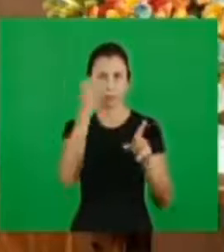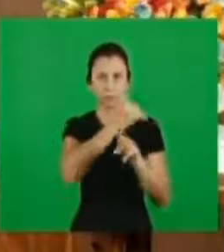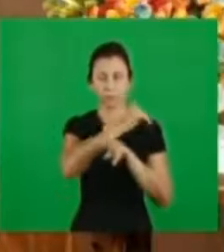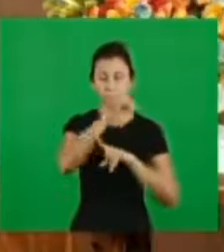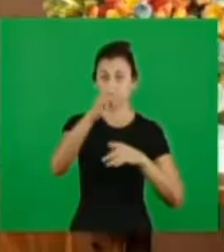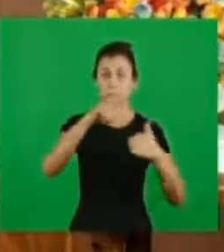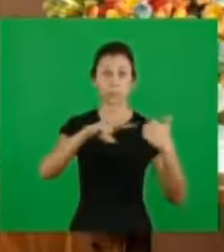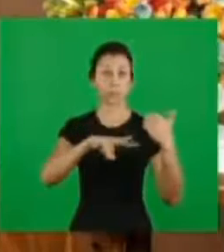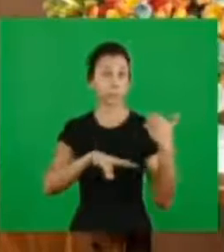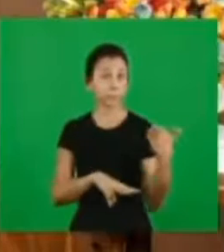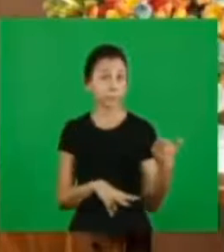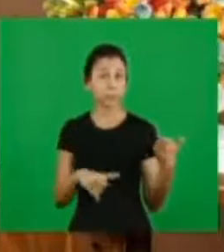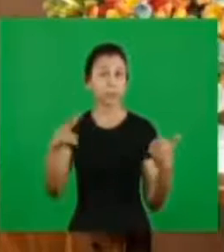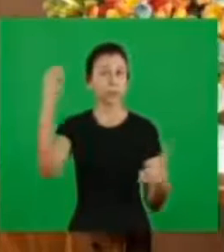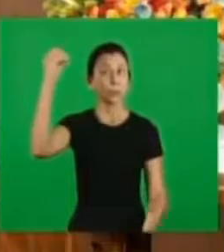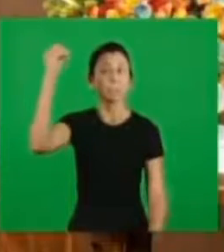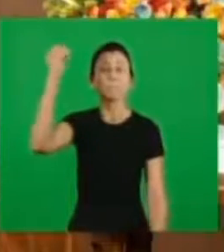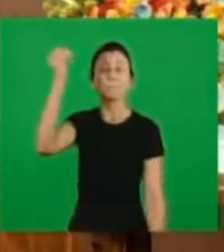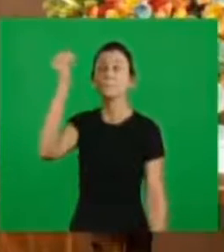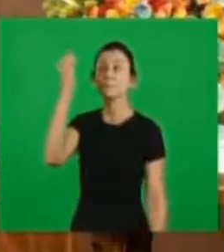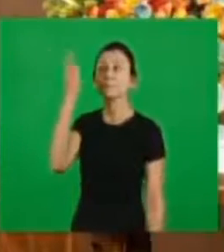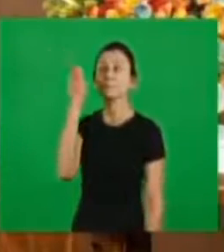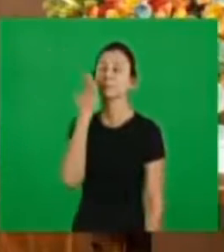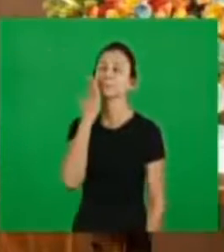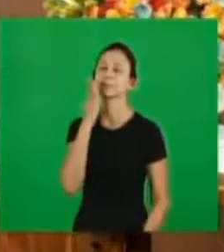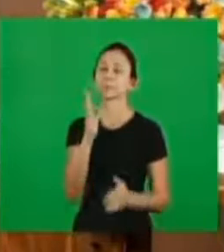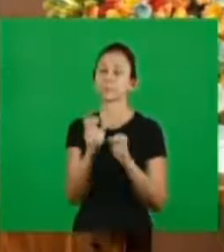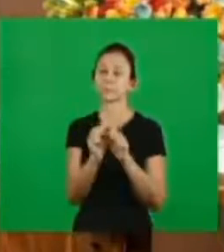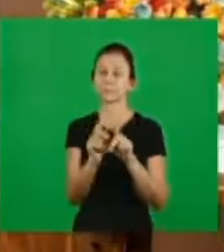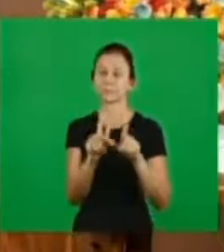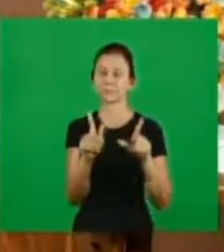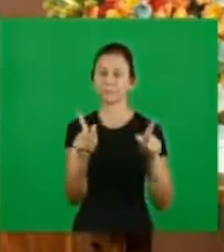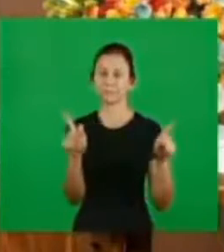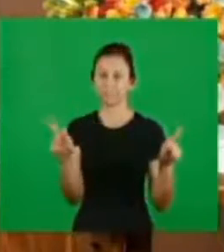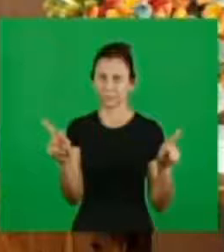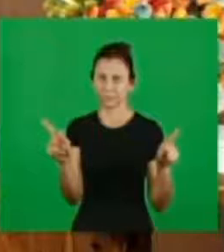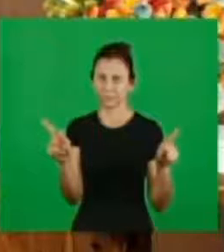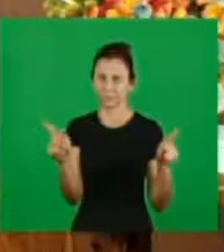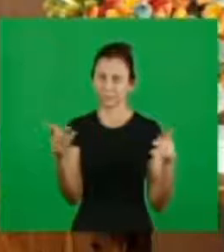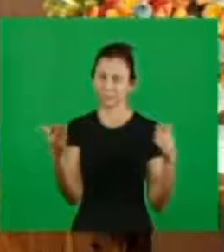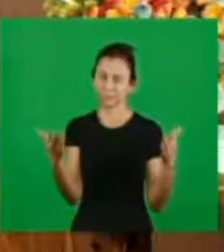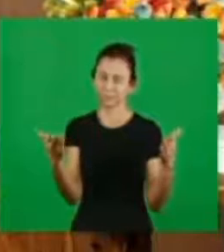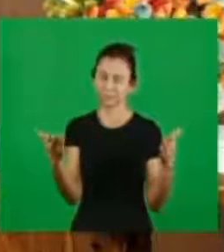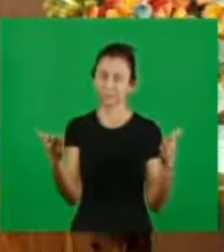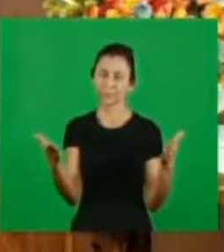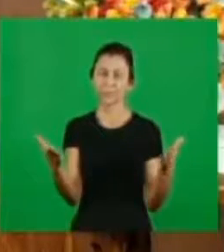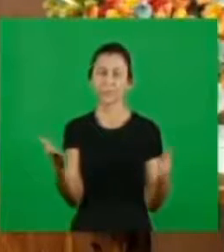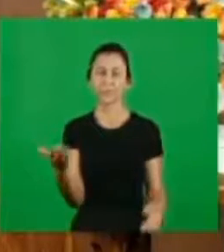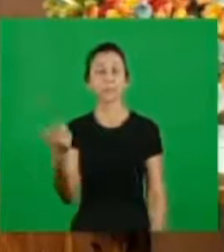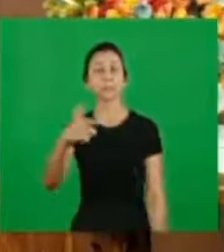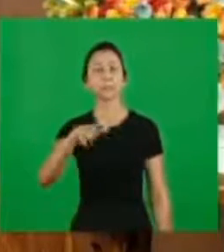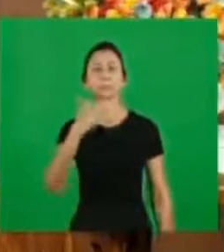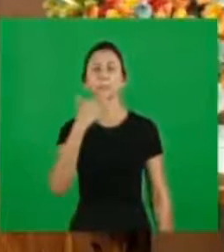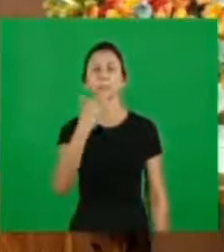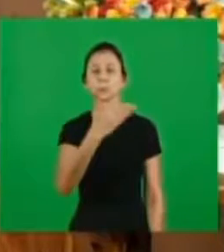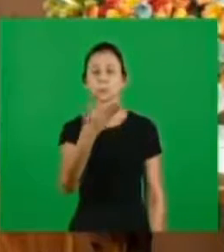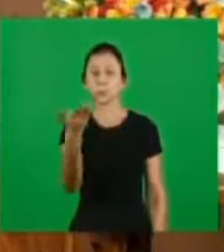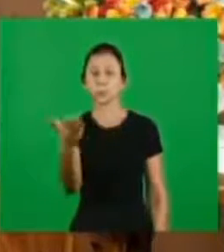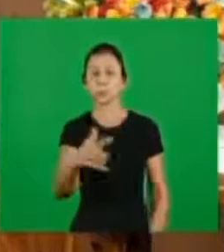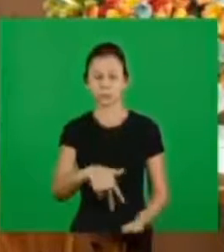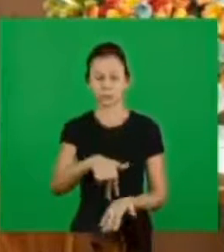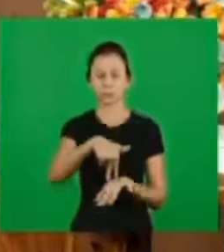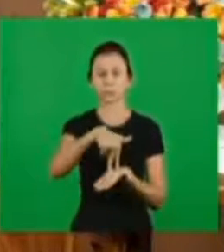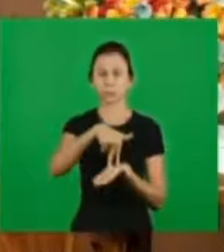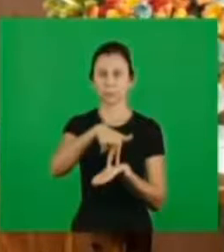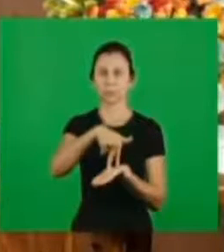We're going to read the prophecy or the revelation of the book of Revelations. So for this, we're going to ask once again